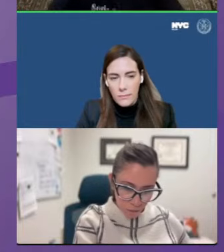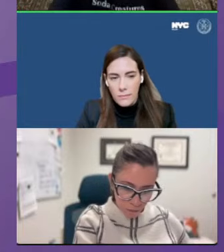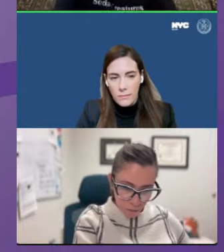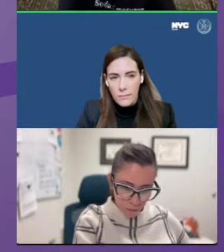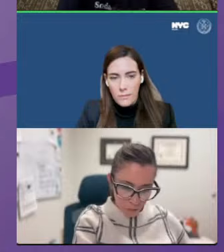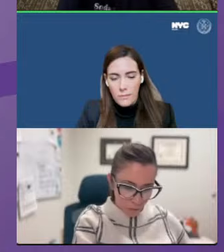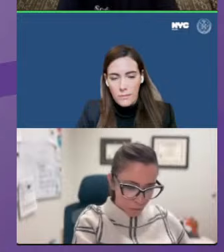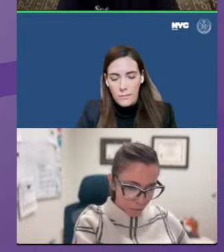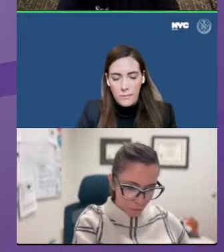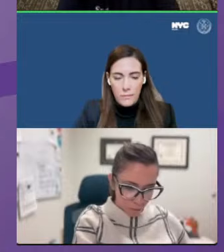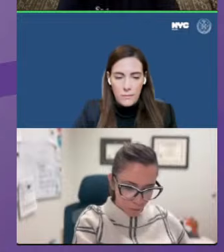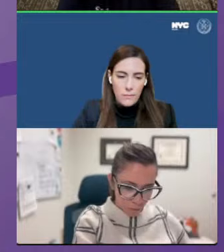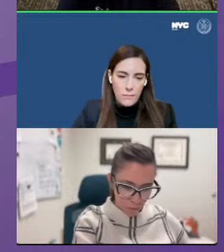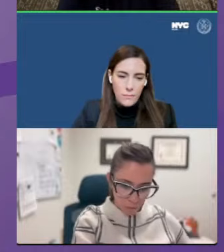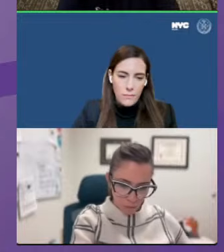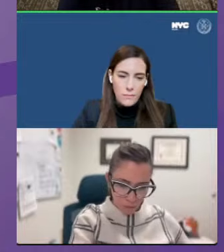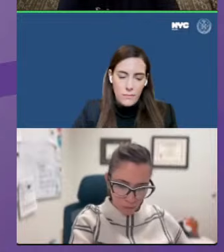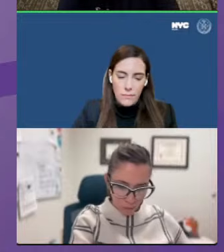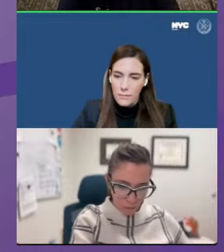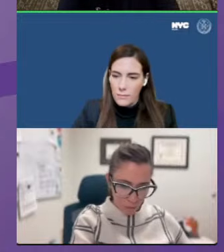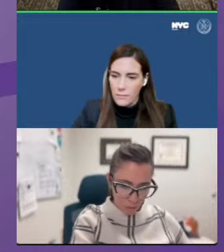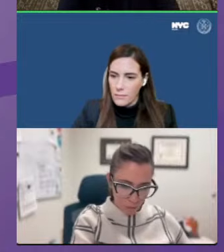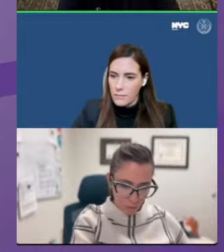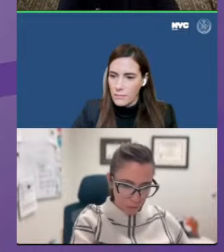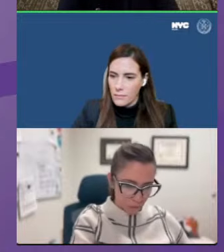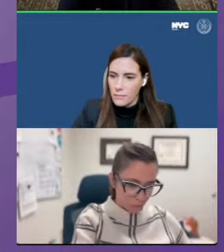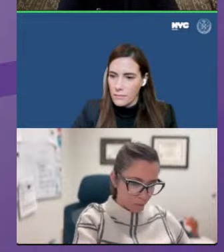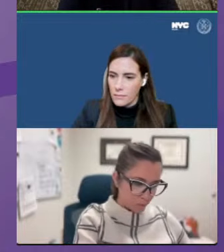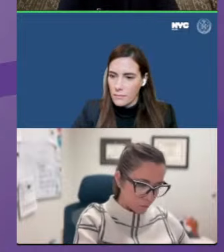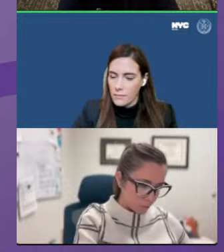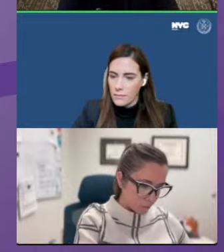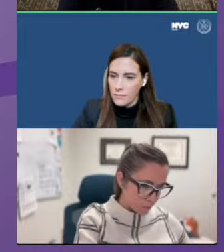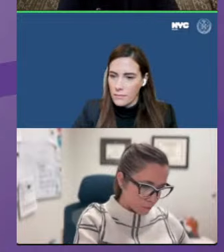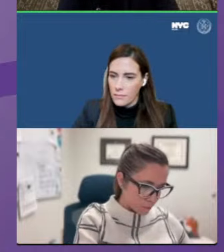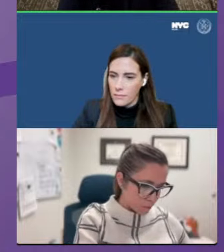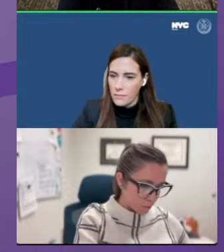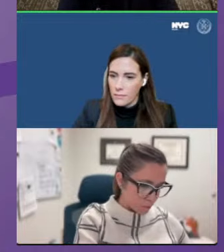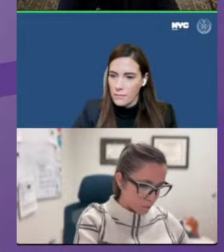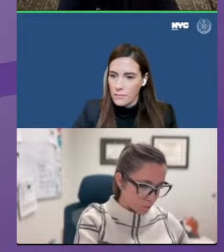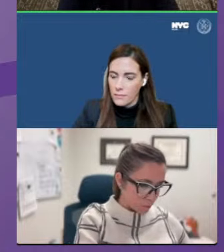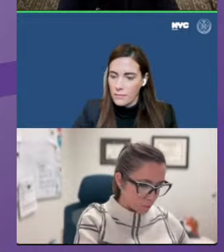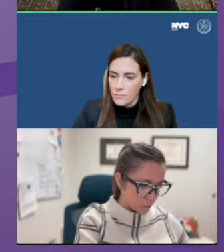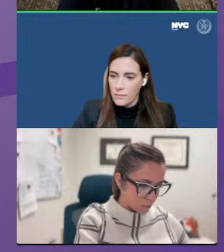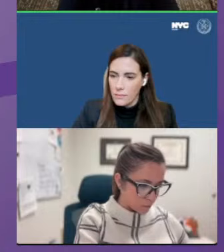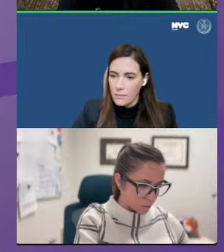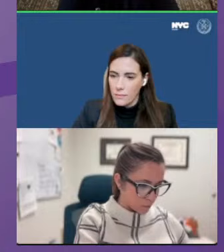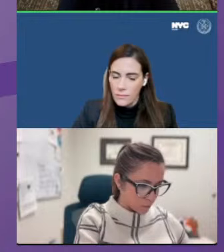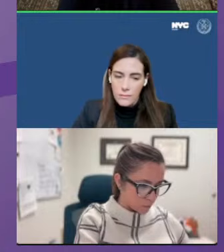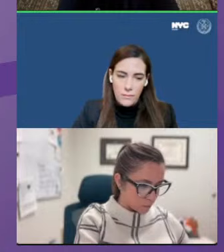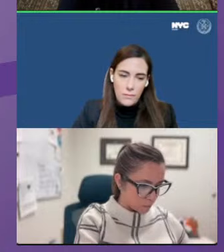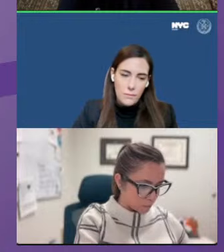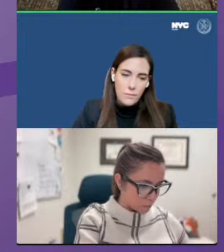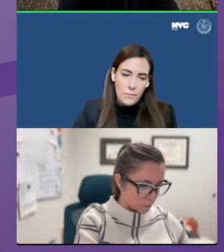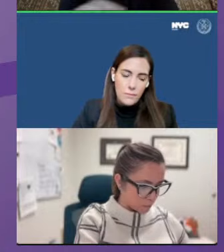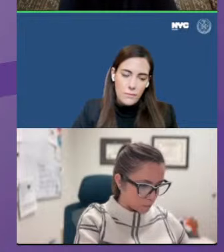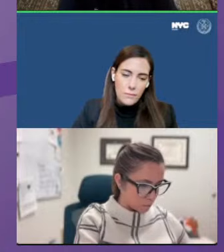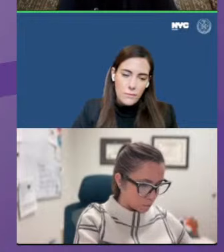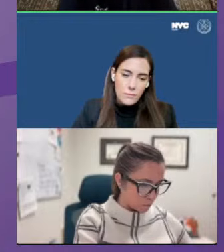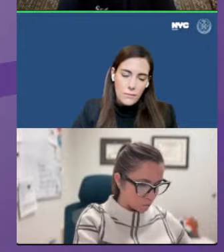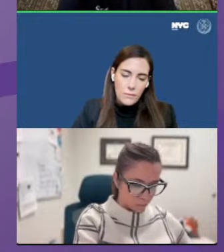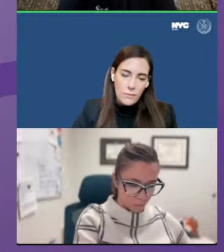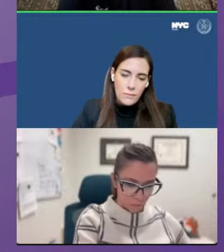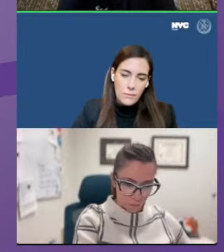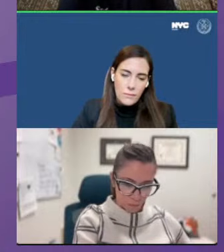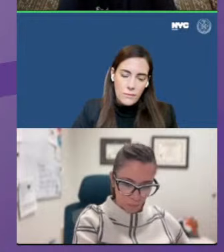viruses. So it seemed to us that based off the back of our Nature paper, where we were showing these very